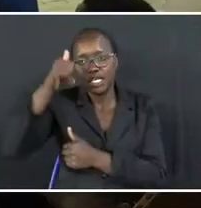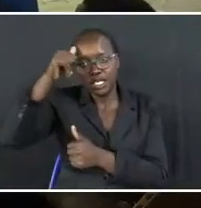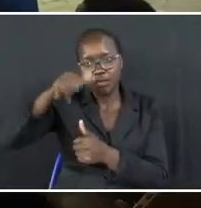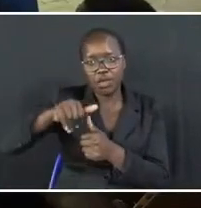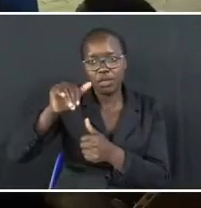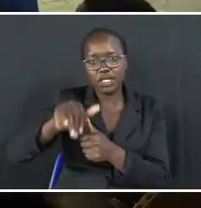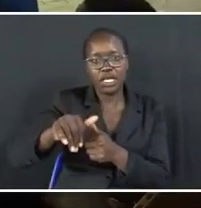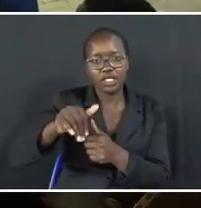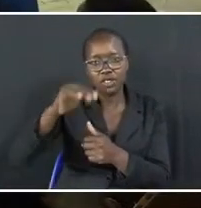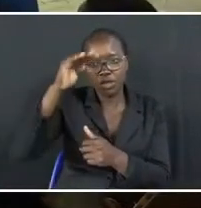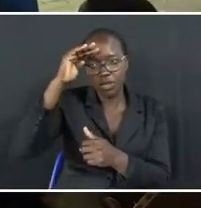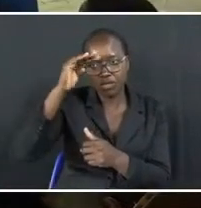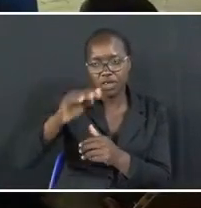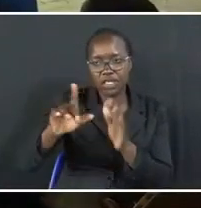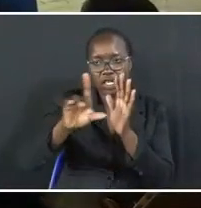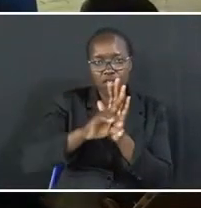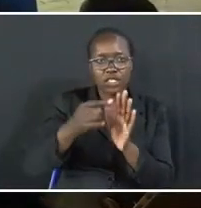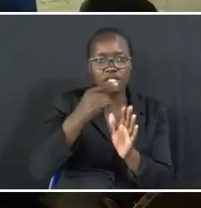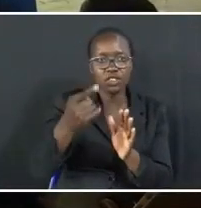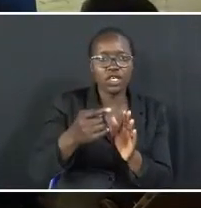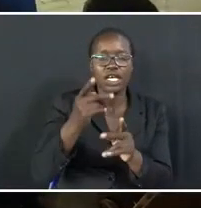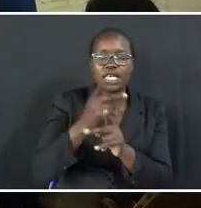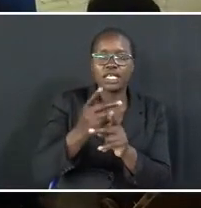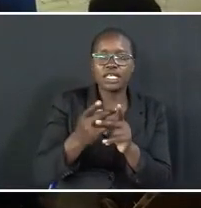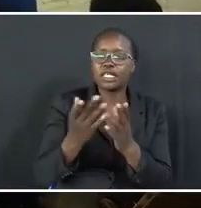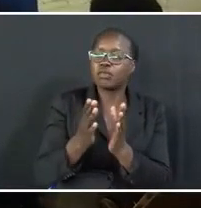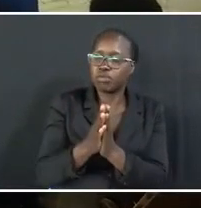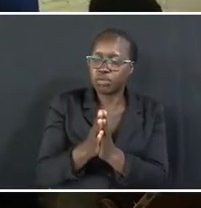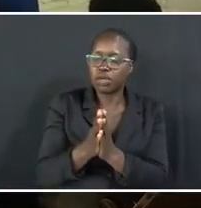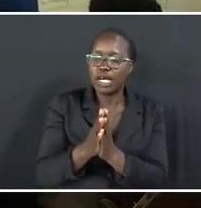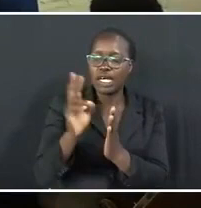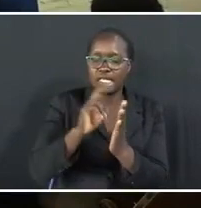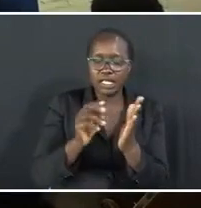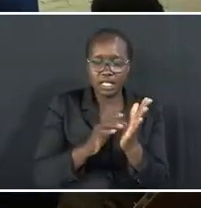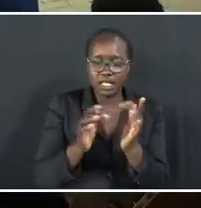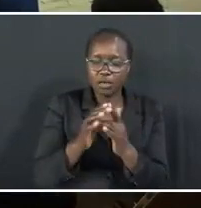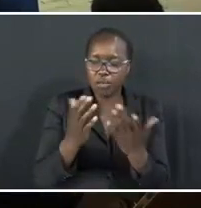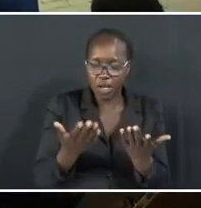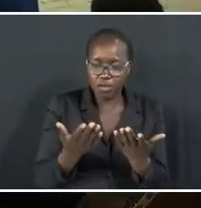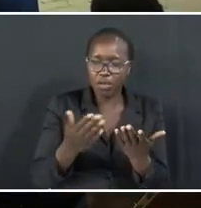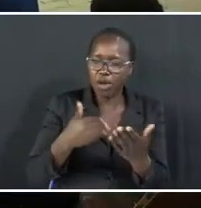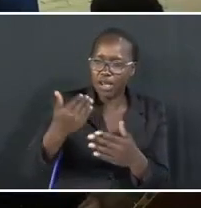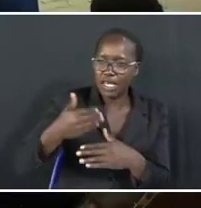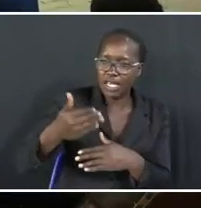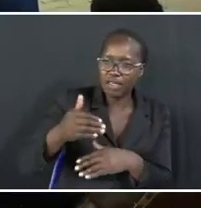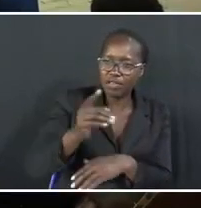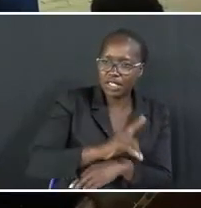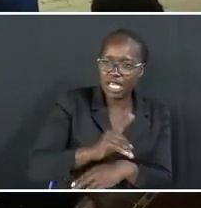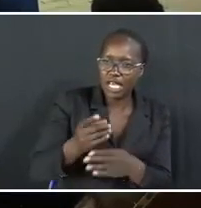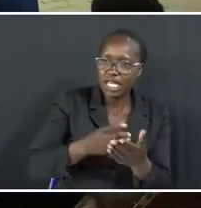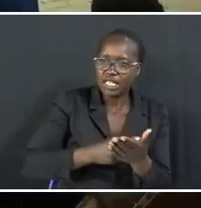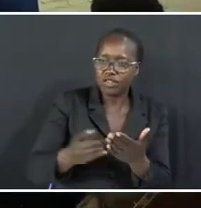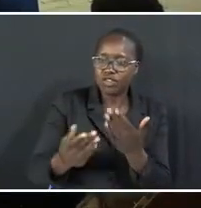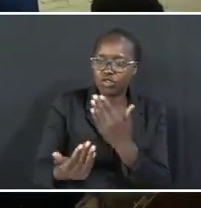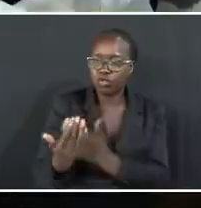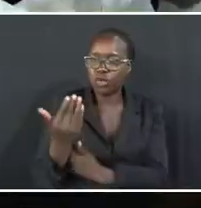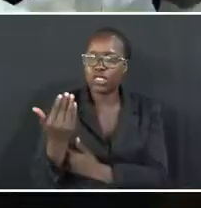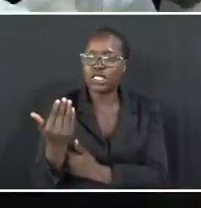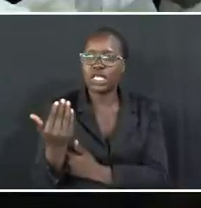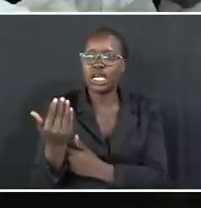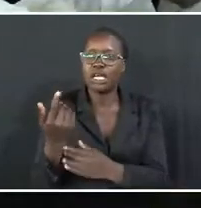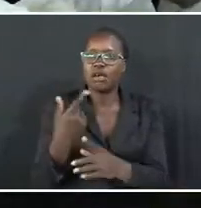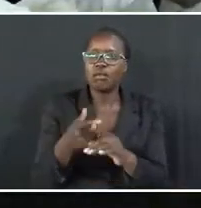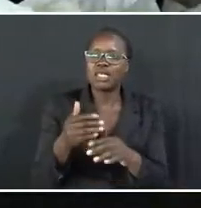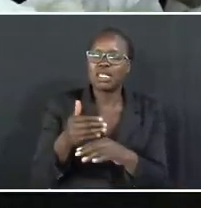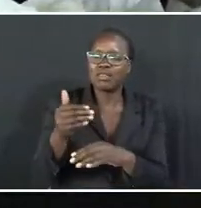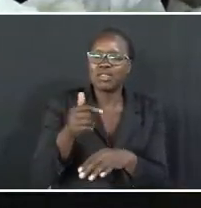that your pathfinder, the Lord, tells you that you should keep the morning watch and you will read your Bible, do your devotion that morning. But